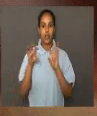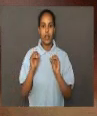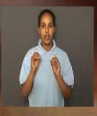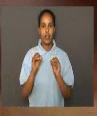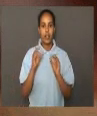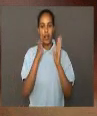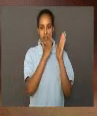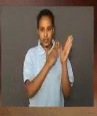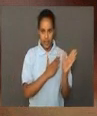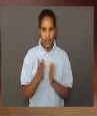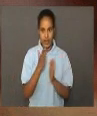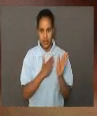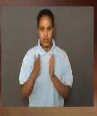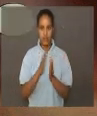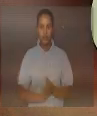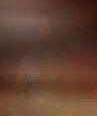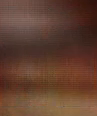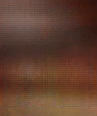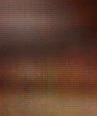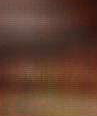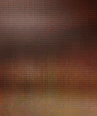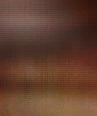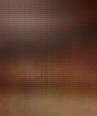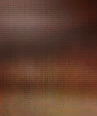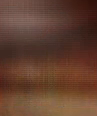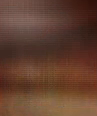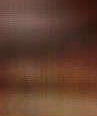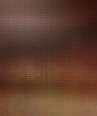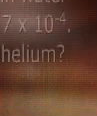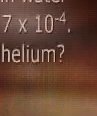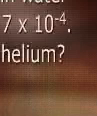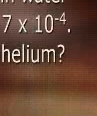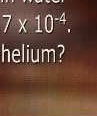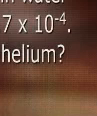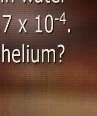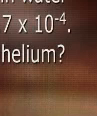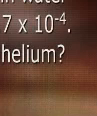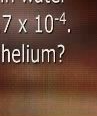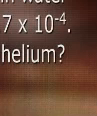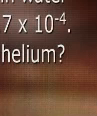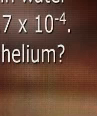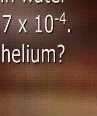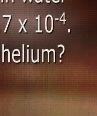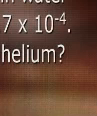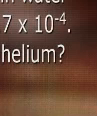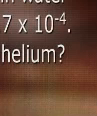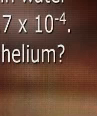Students, let's get ready. Begin.